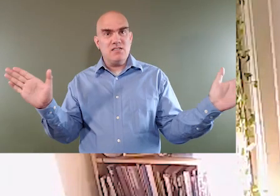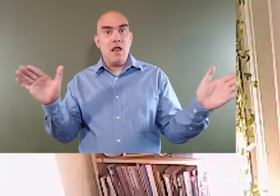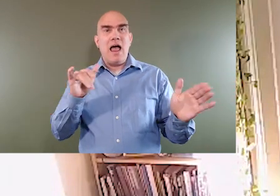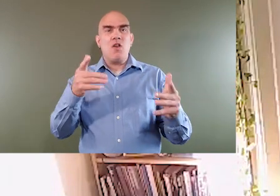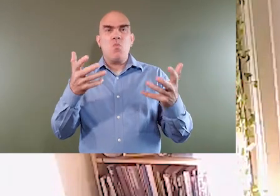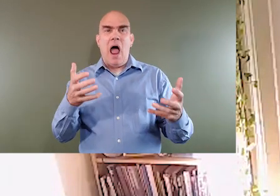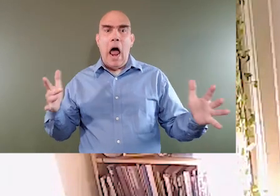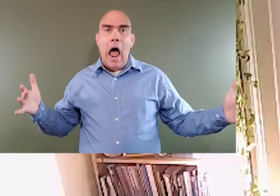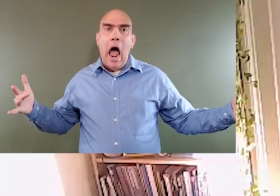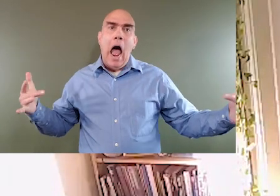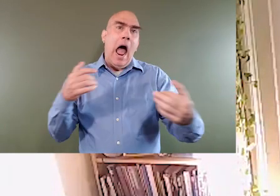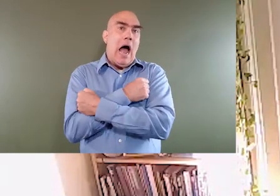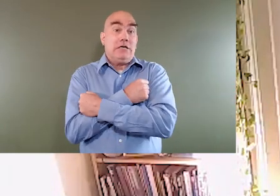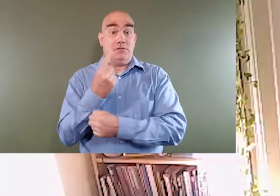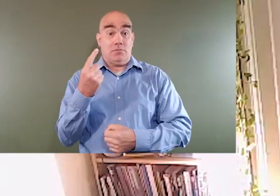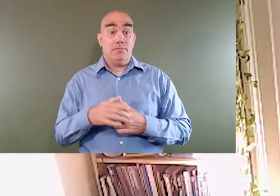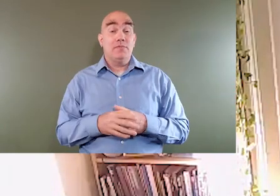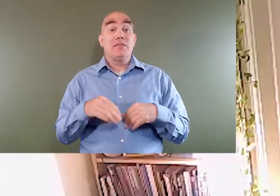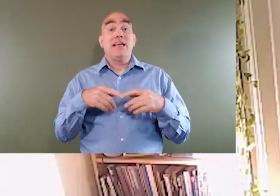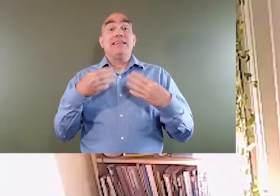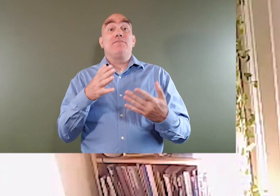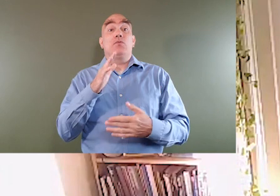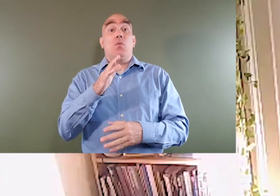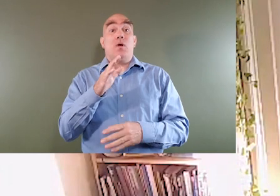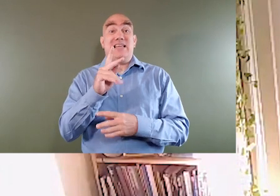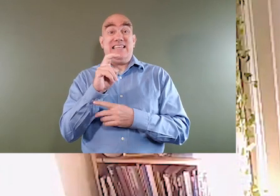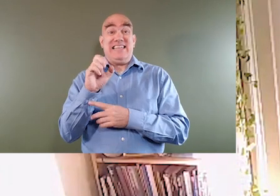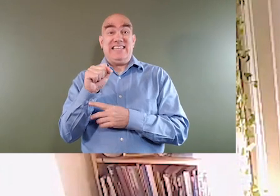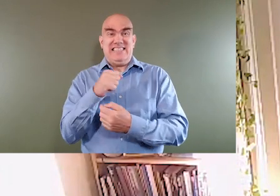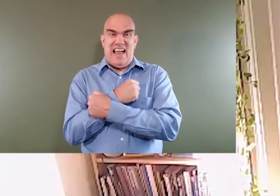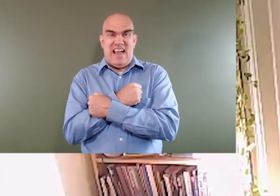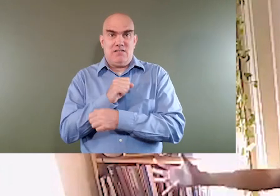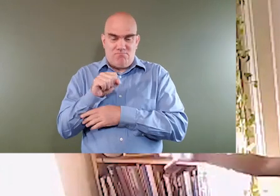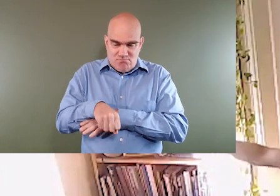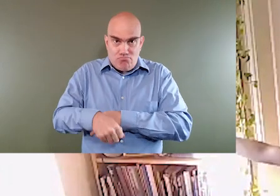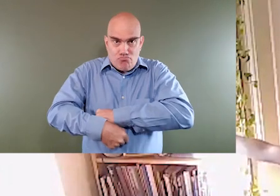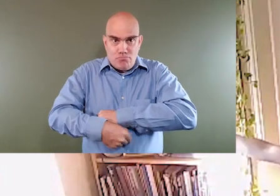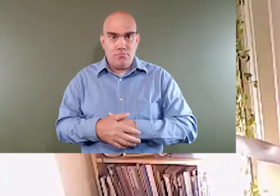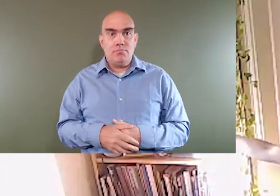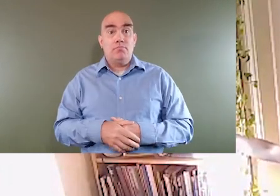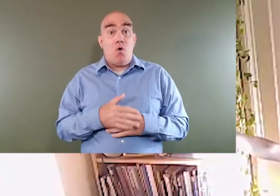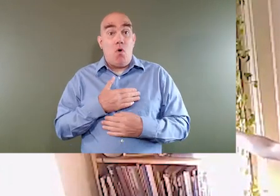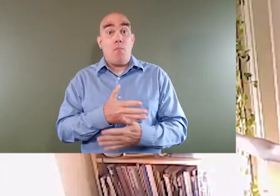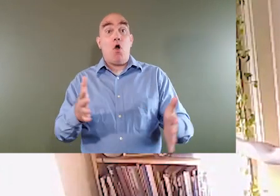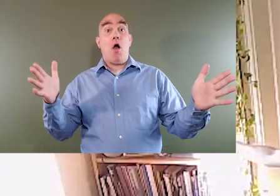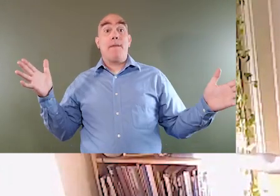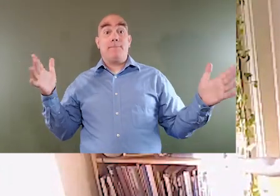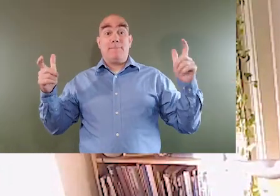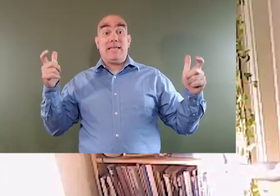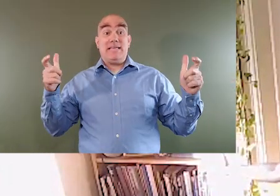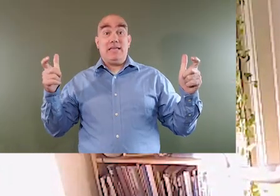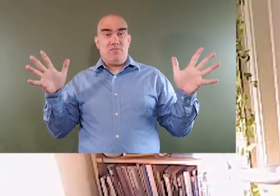And then I want you to lean forward and give your knees a big hug. Open your arms, get big, spread the